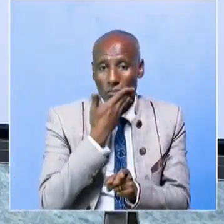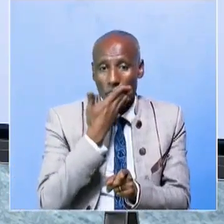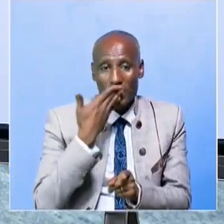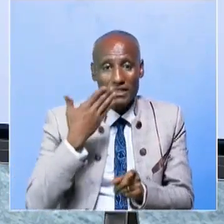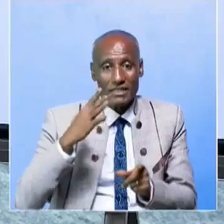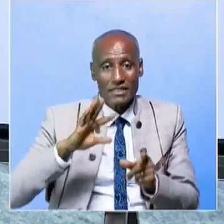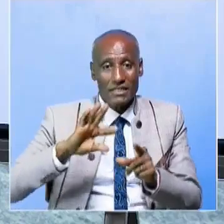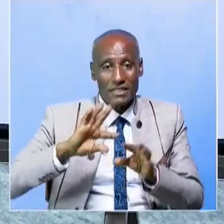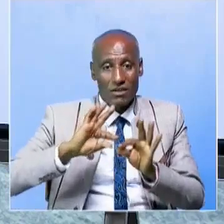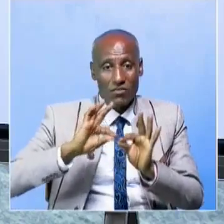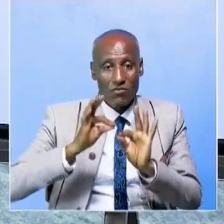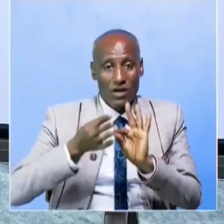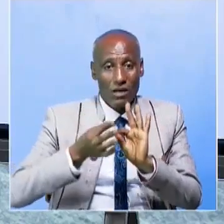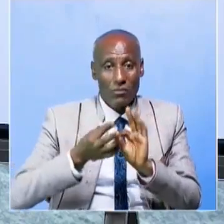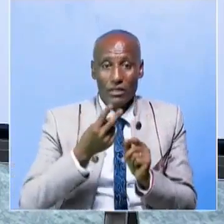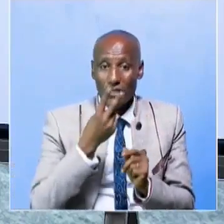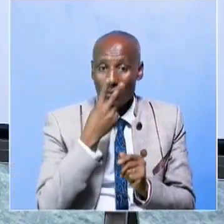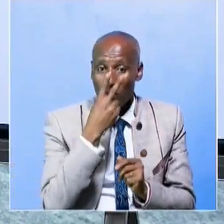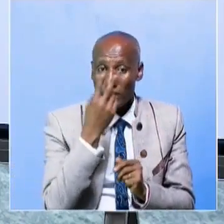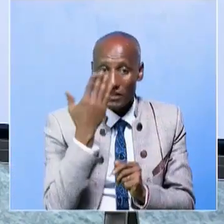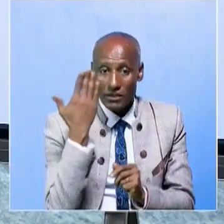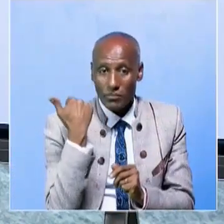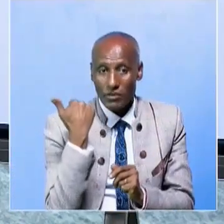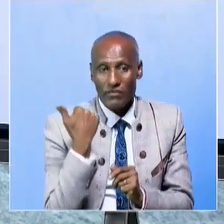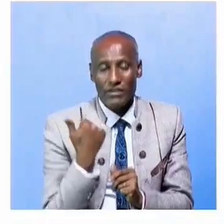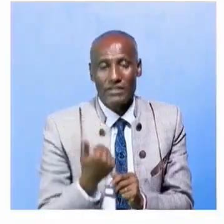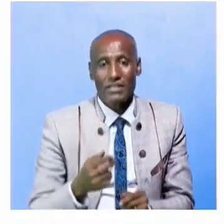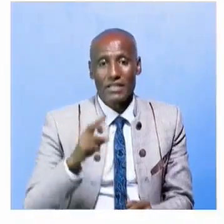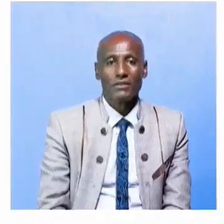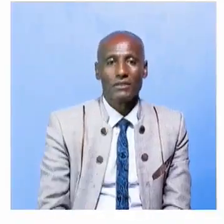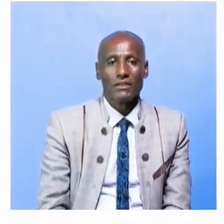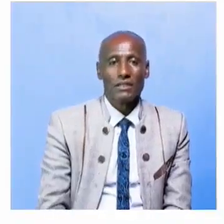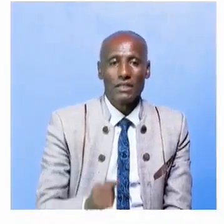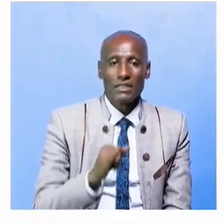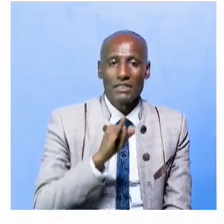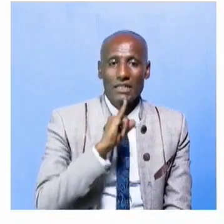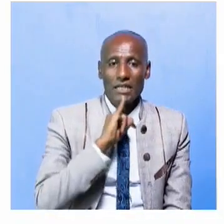have seen so far, okay? Number 2.